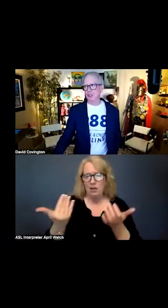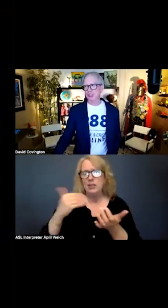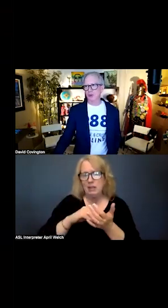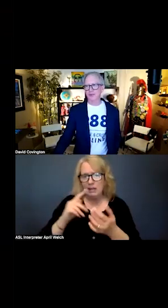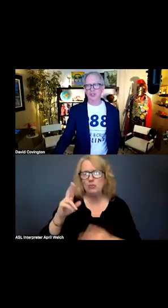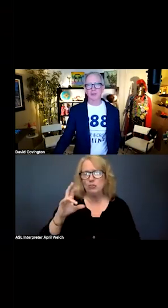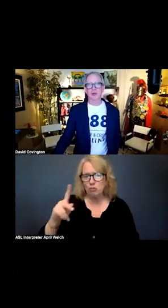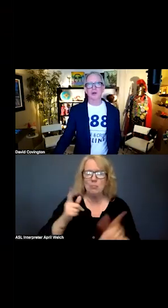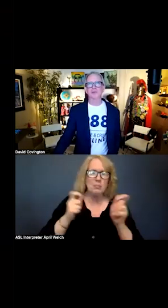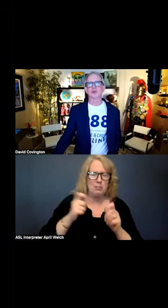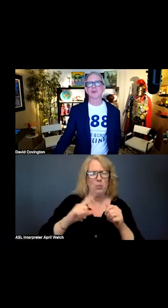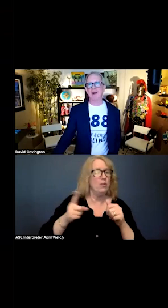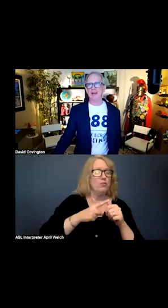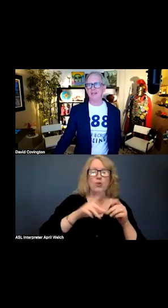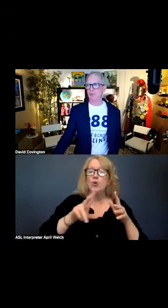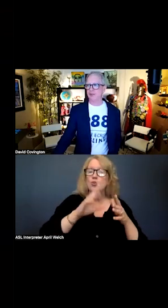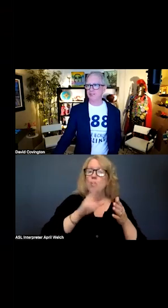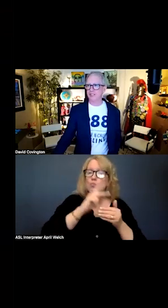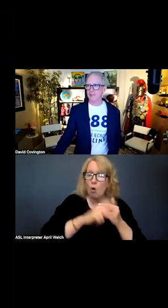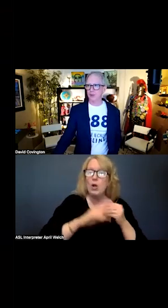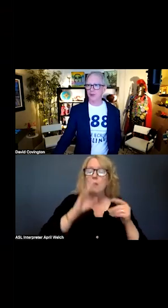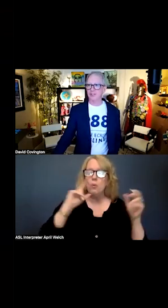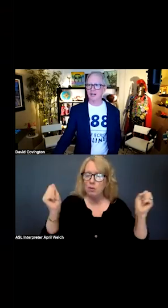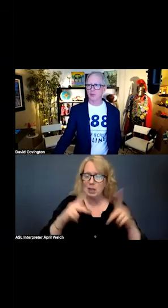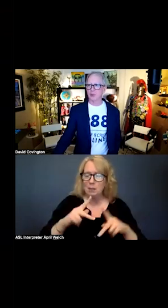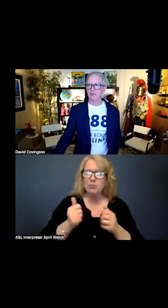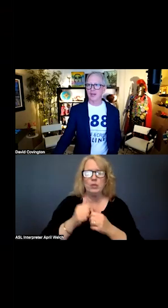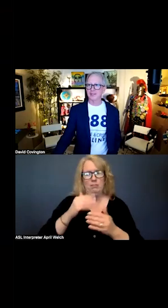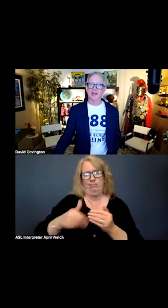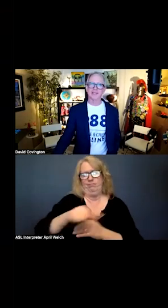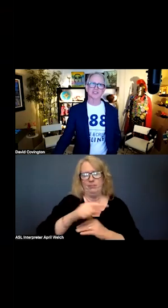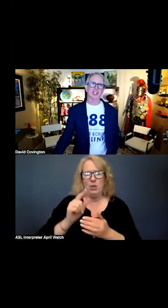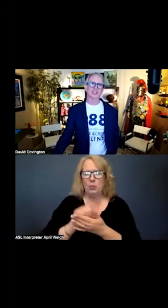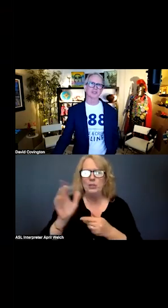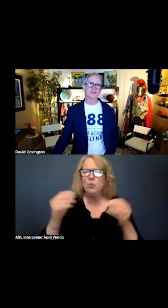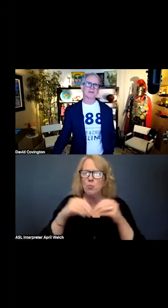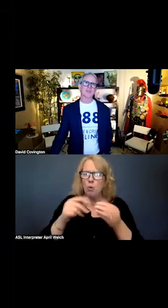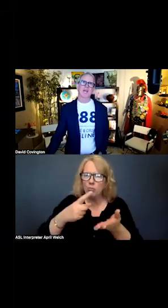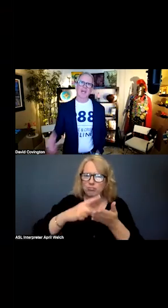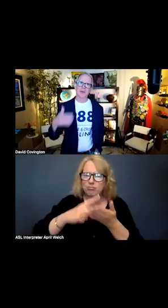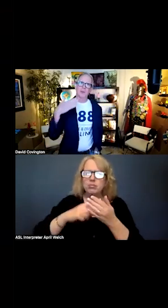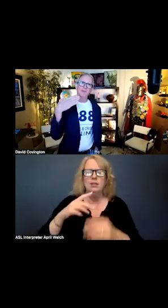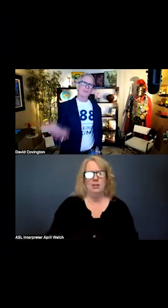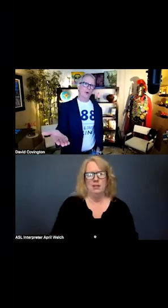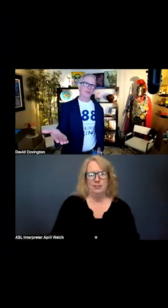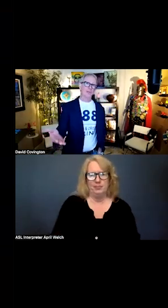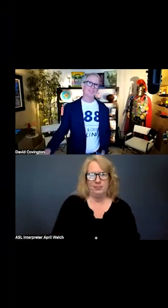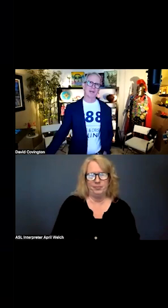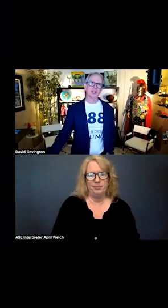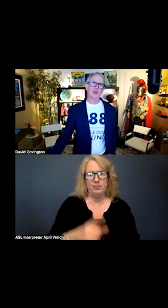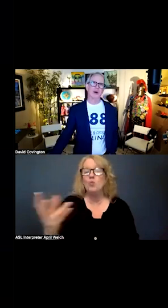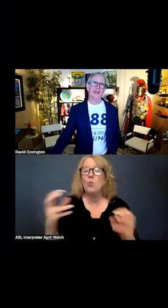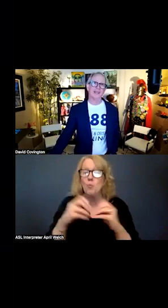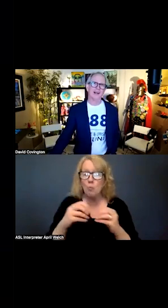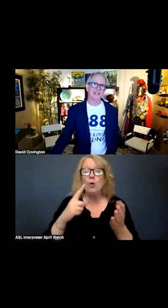Chris Carson in one of those early programs will be back with us in a coming week to follow up that debate discussion. And we've got more debates